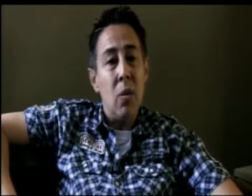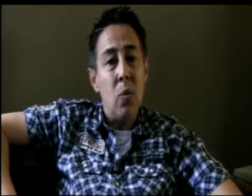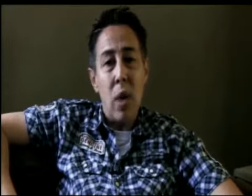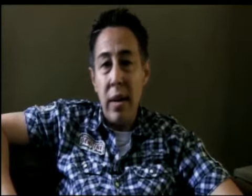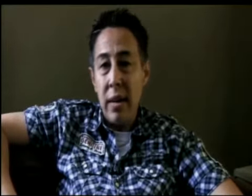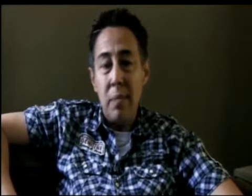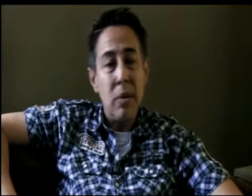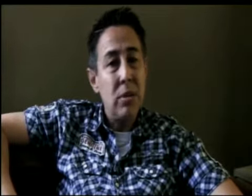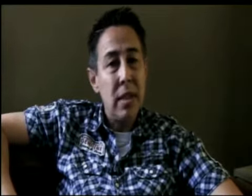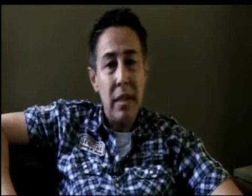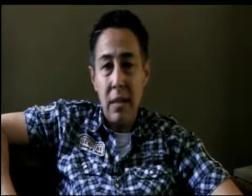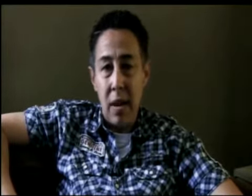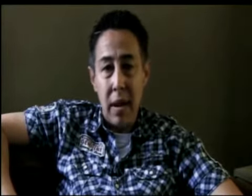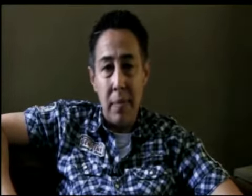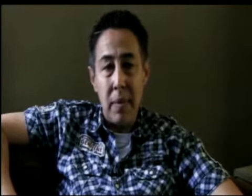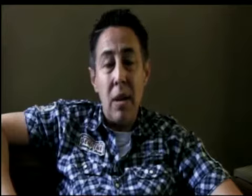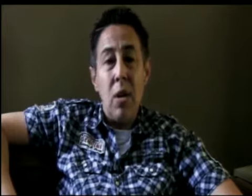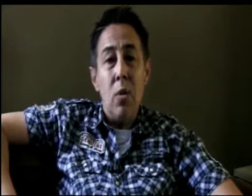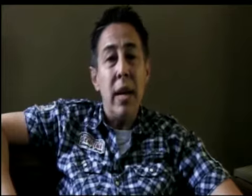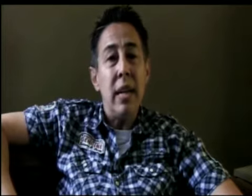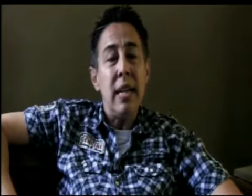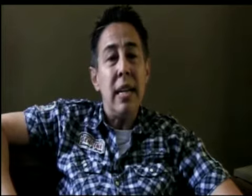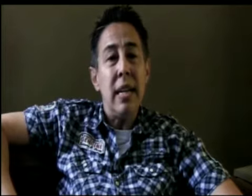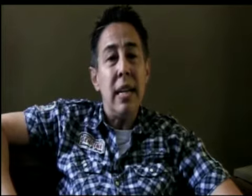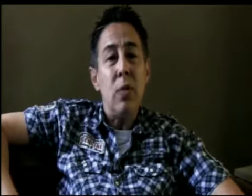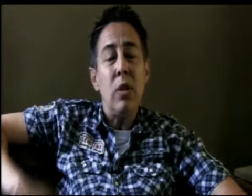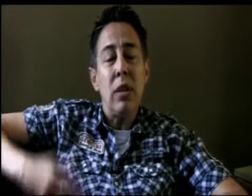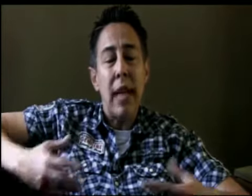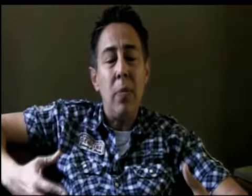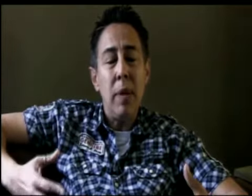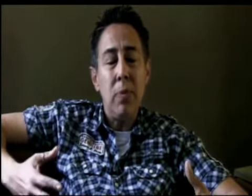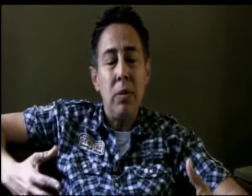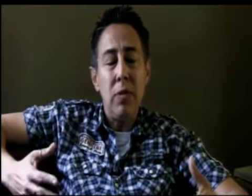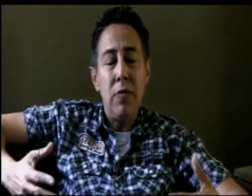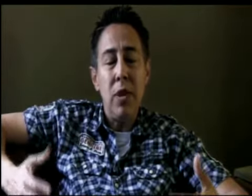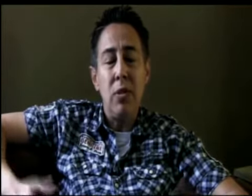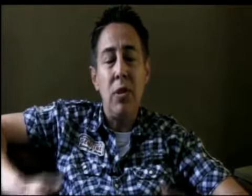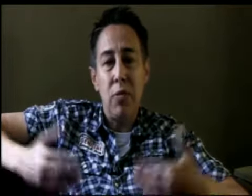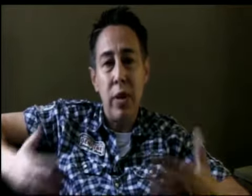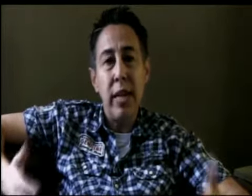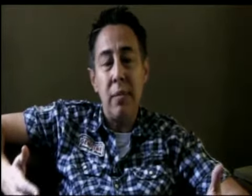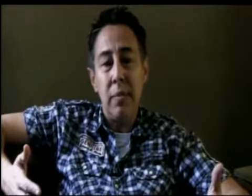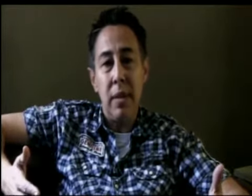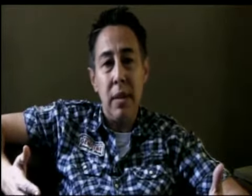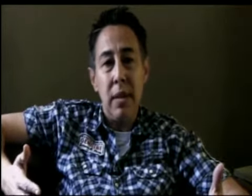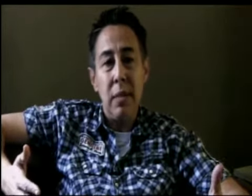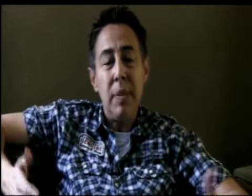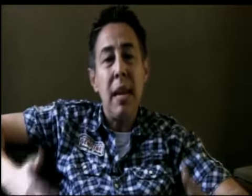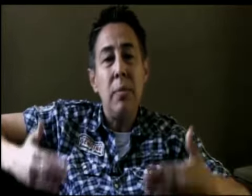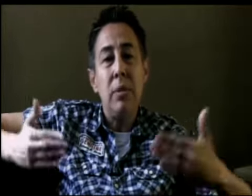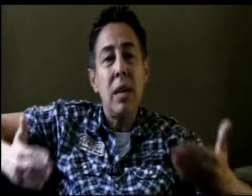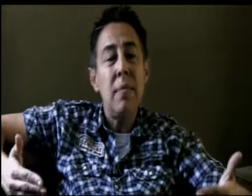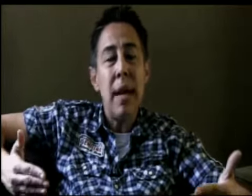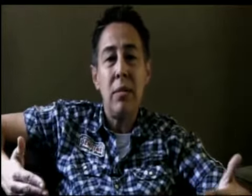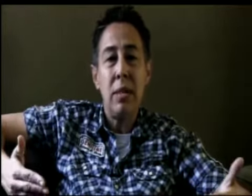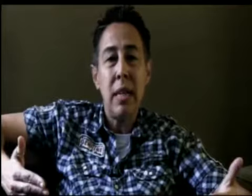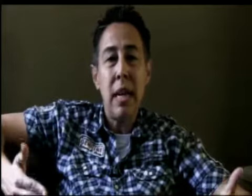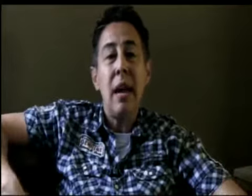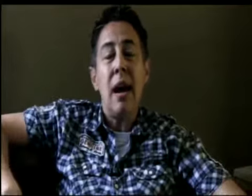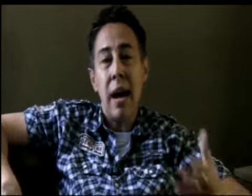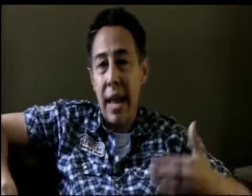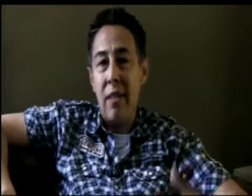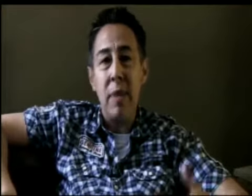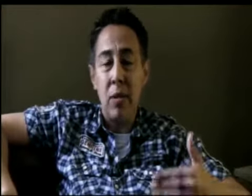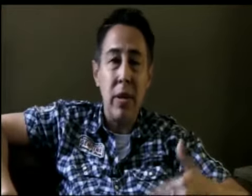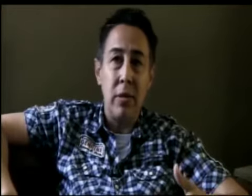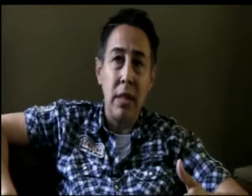stigma one person at a time, it will allow people to feel the freedom to be able to come out and